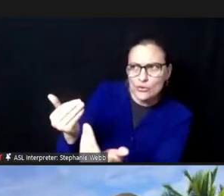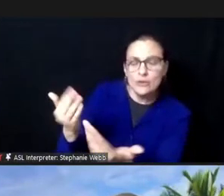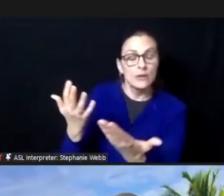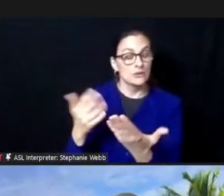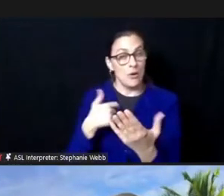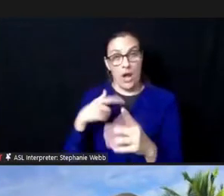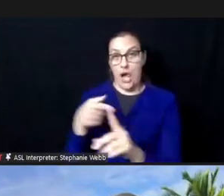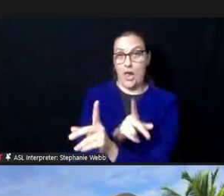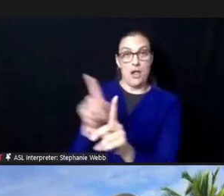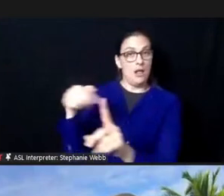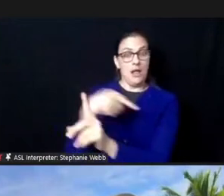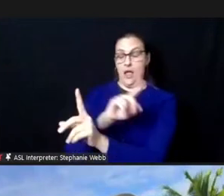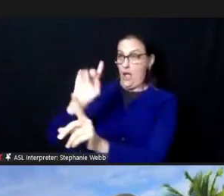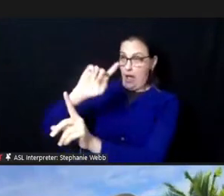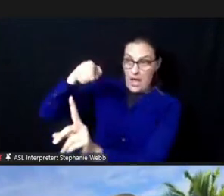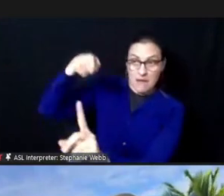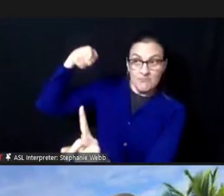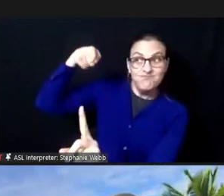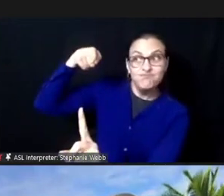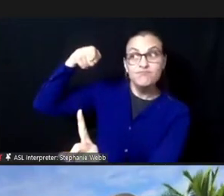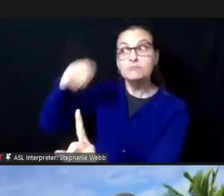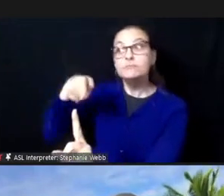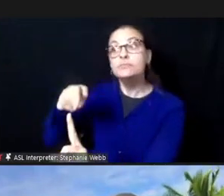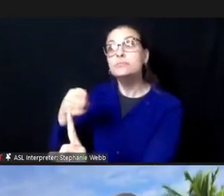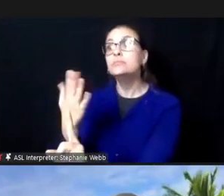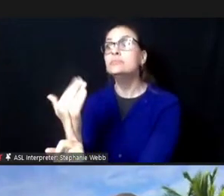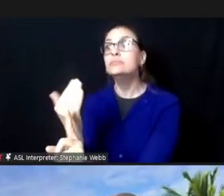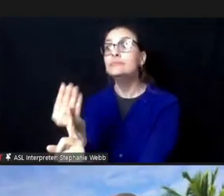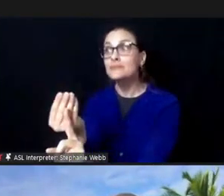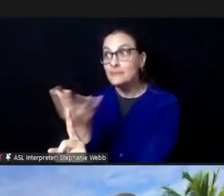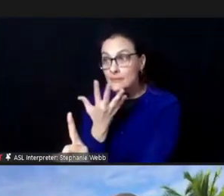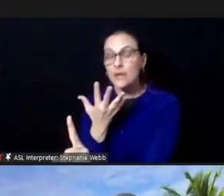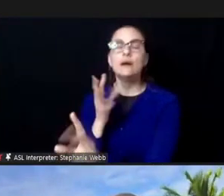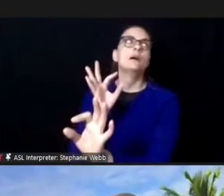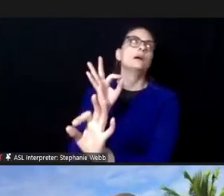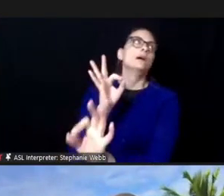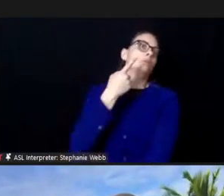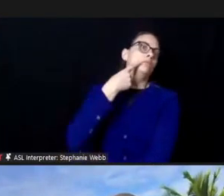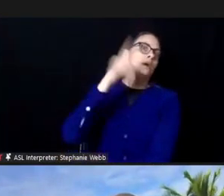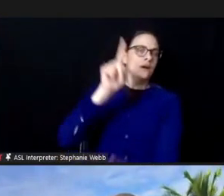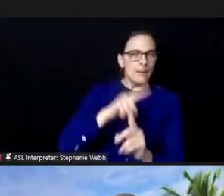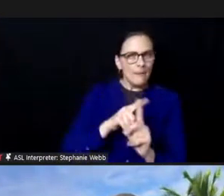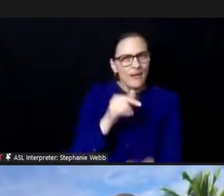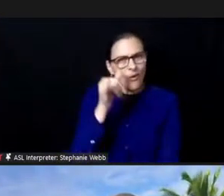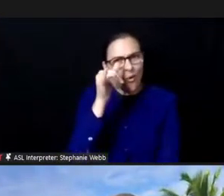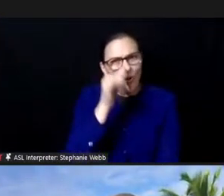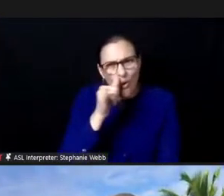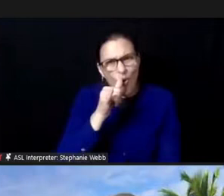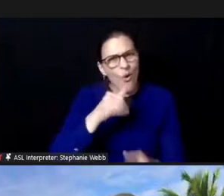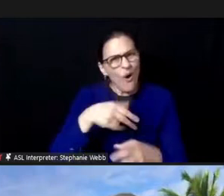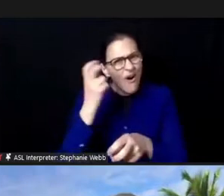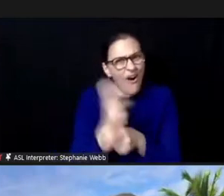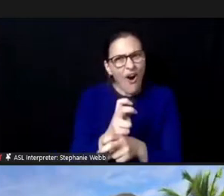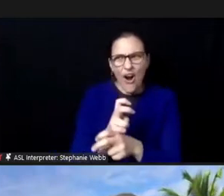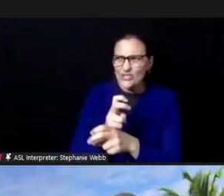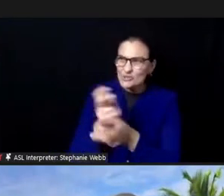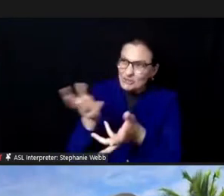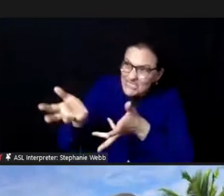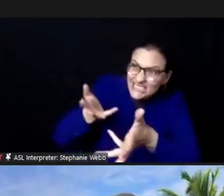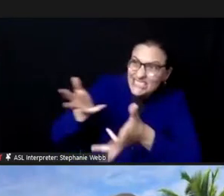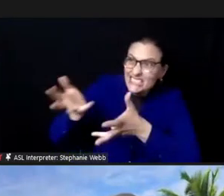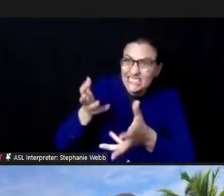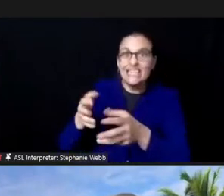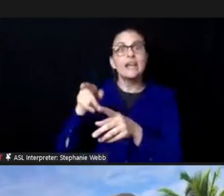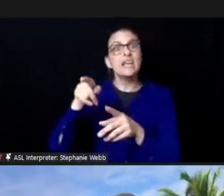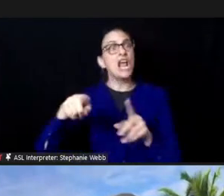I finally got him cornered to where what the full price was, but it took a long time to get there in the conversation. That is something you cannot find with